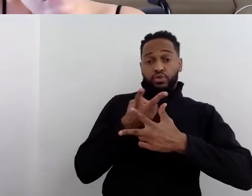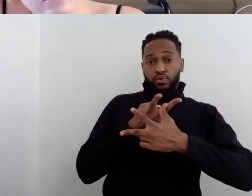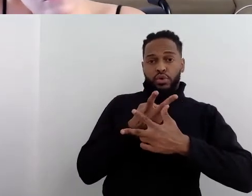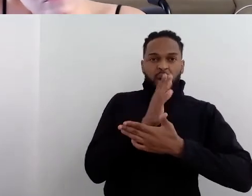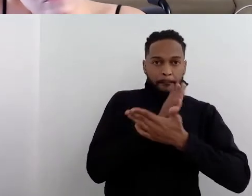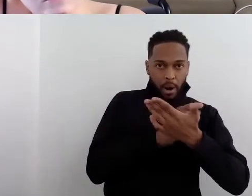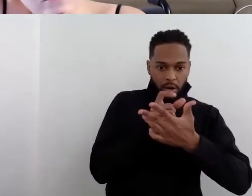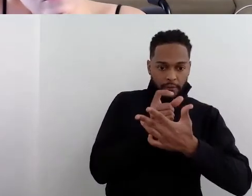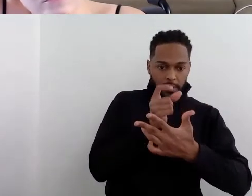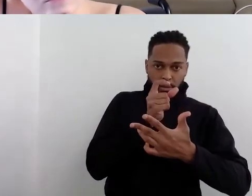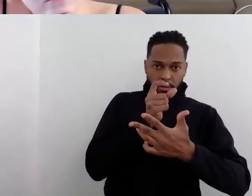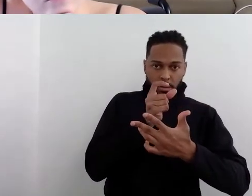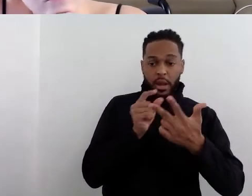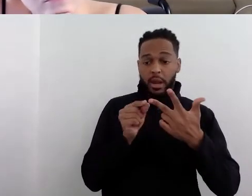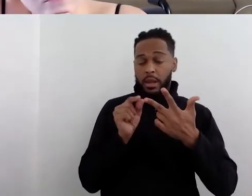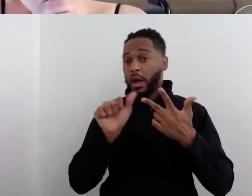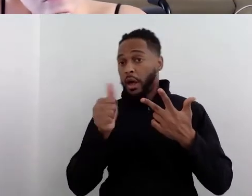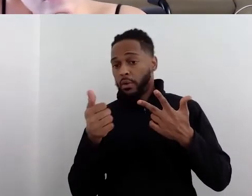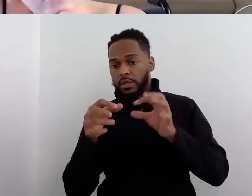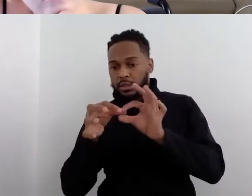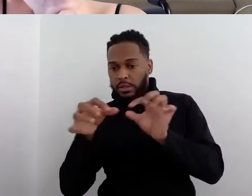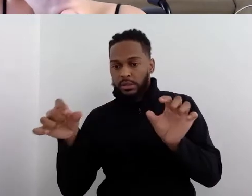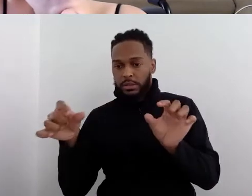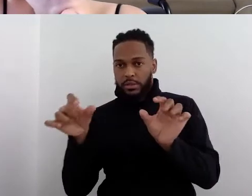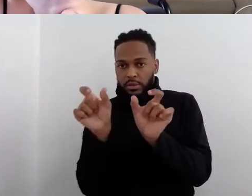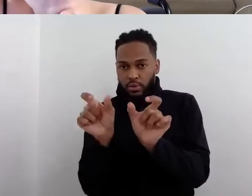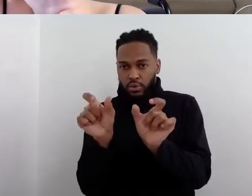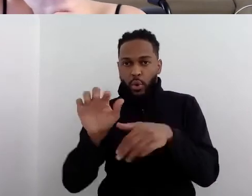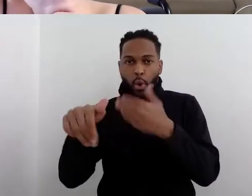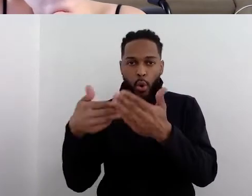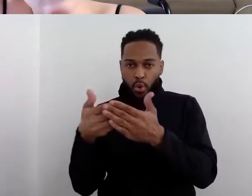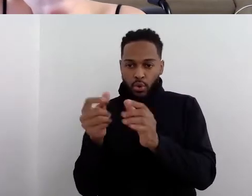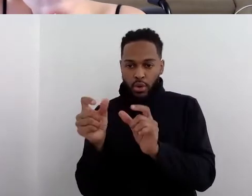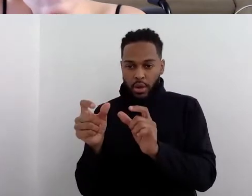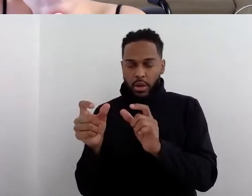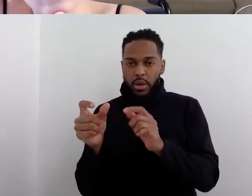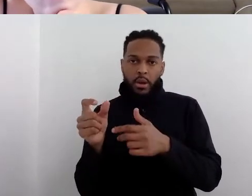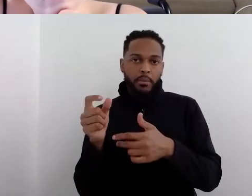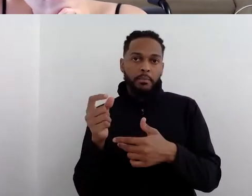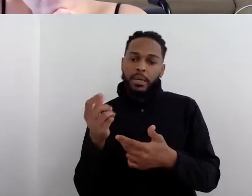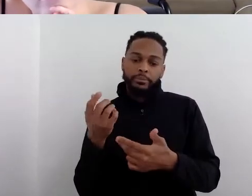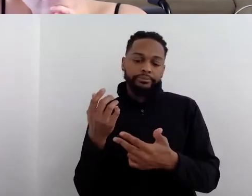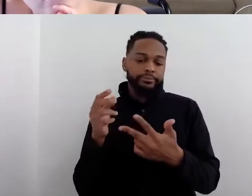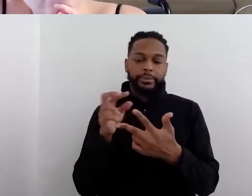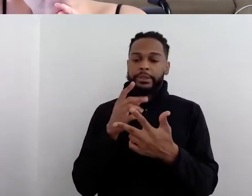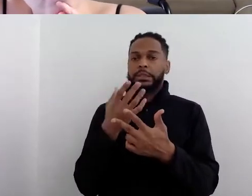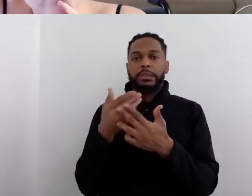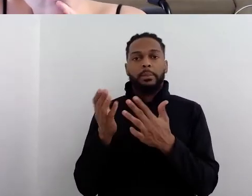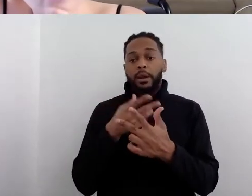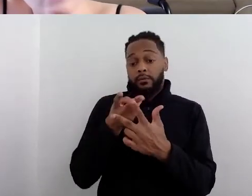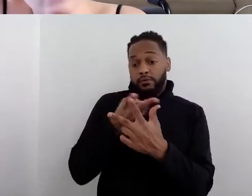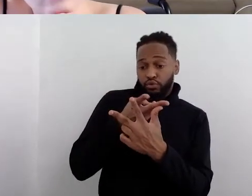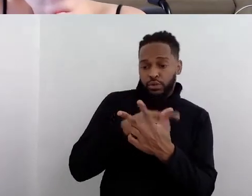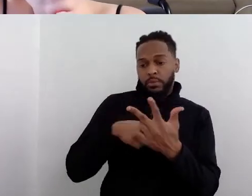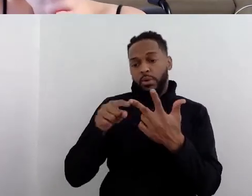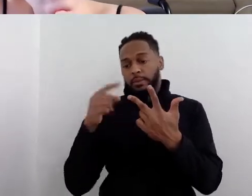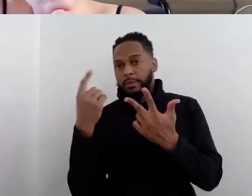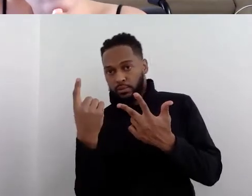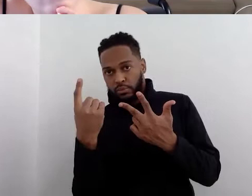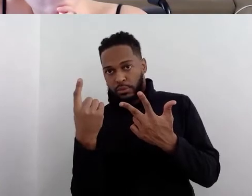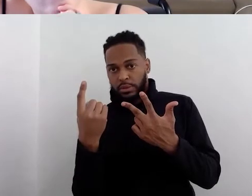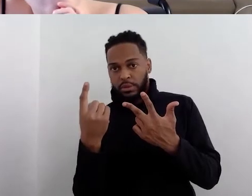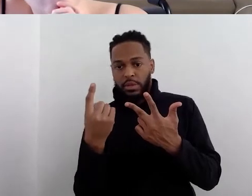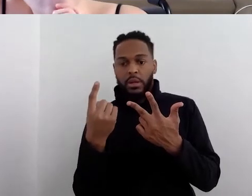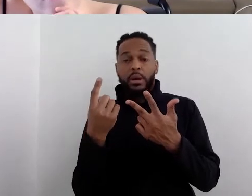then the other vaccine is the whole virus. And but in either case, you know, they're supposed to work the same, and that your